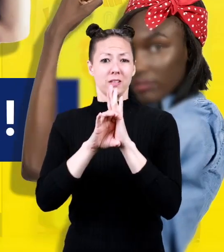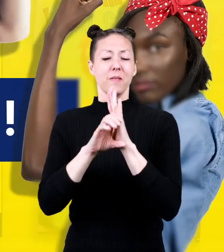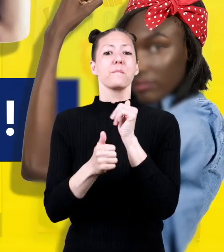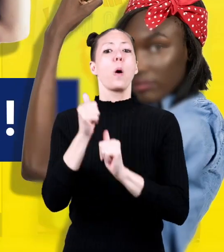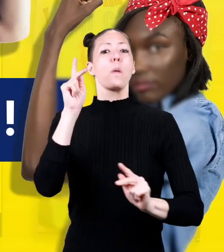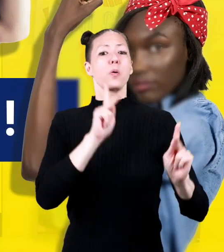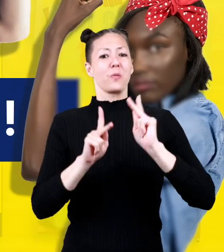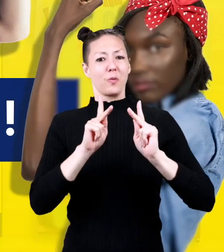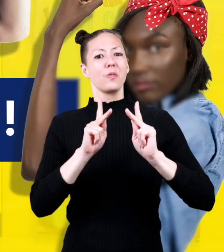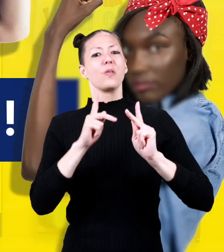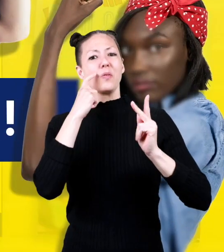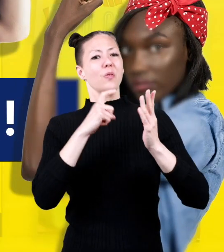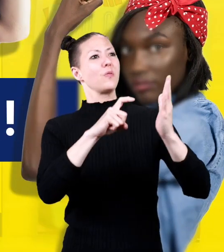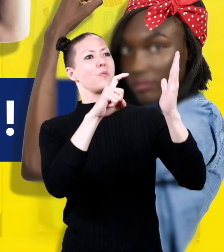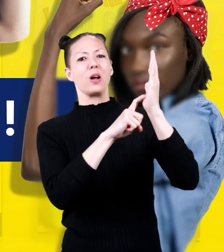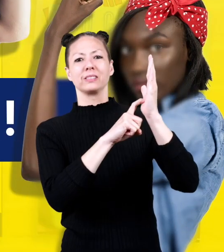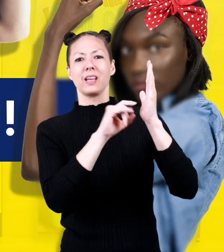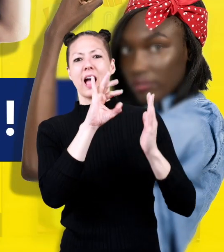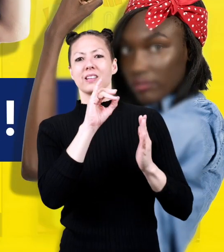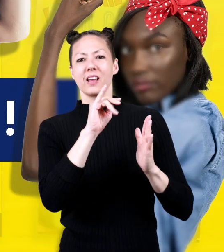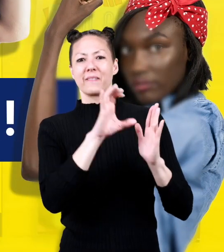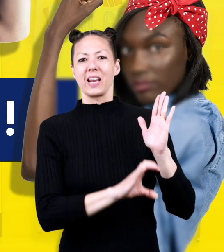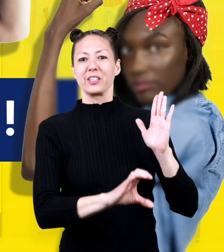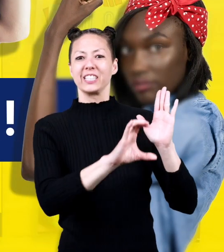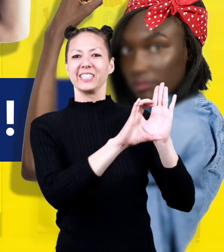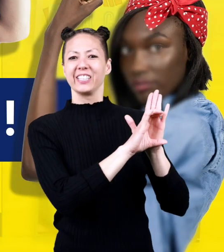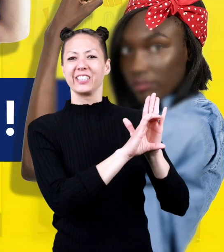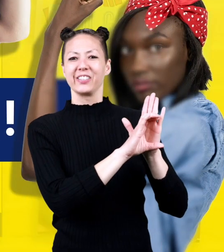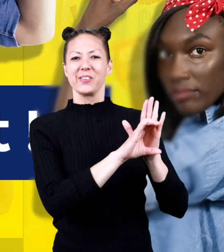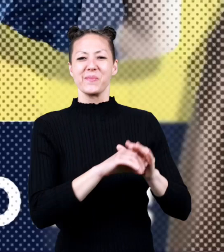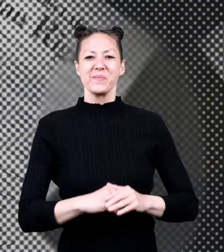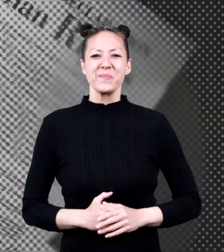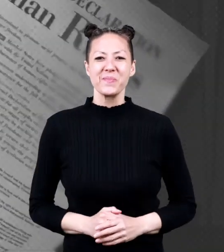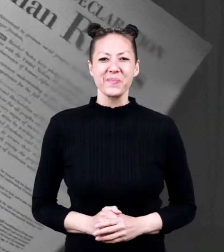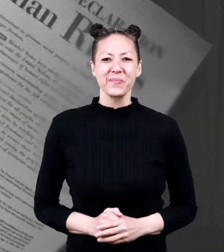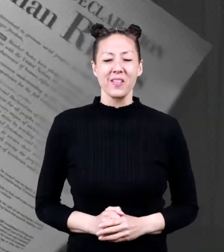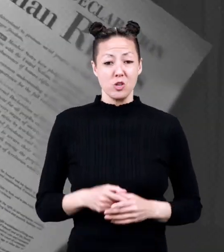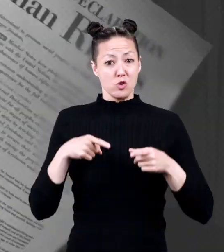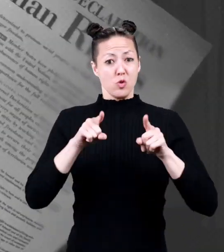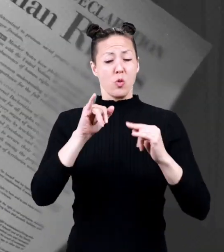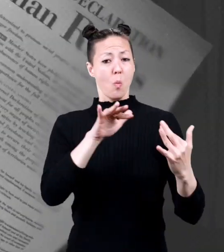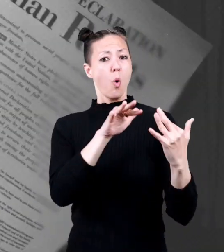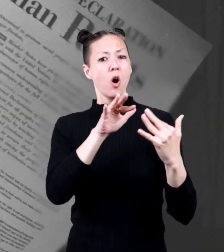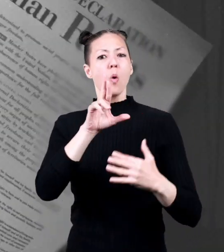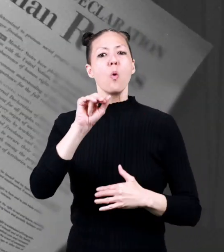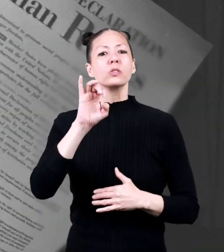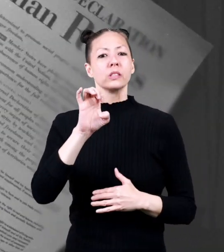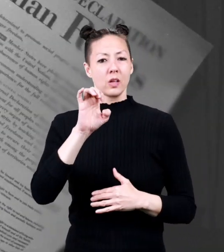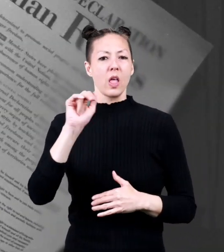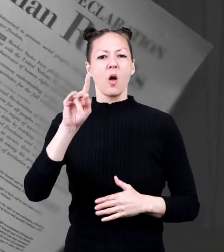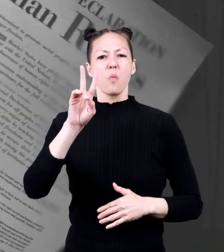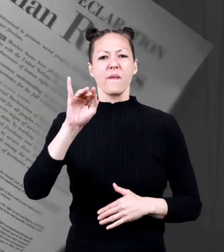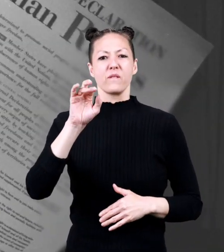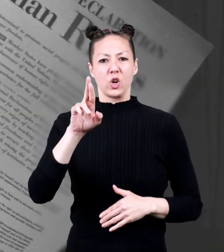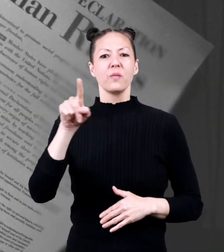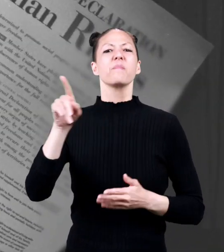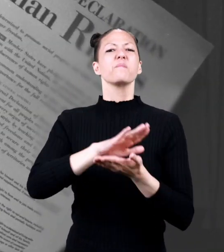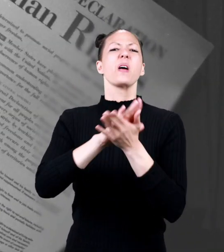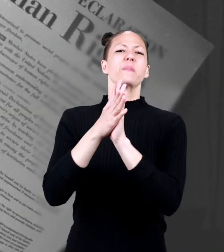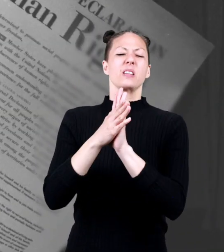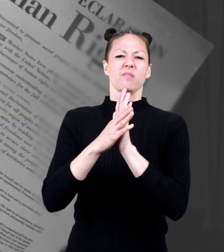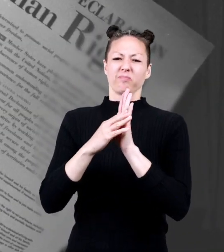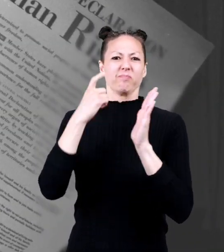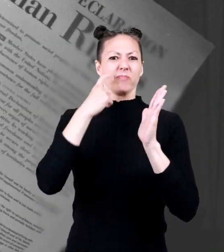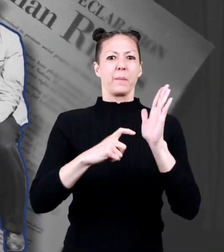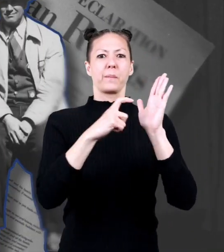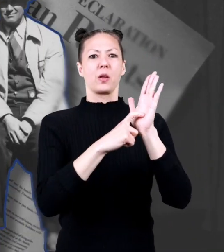that most people associate with this iconic character. During the war, Rosie the Riveter also